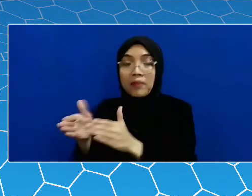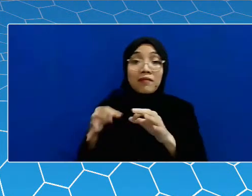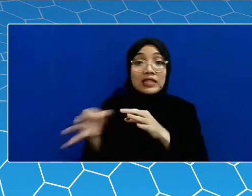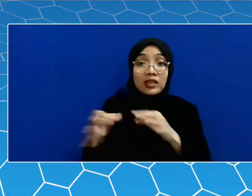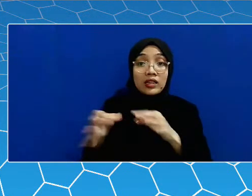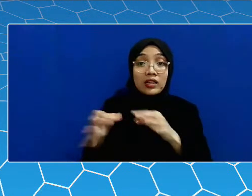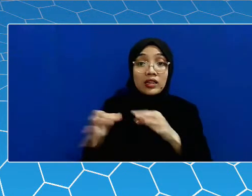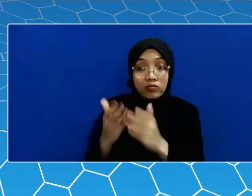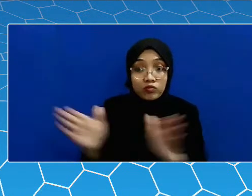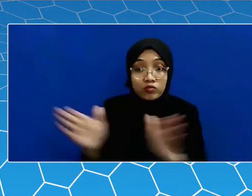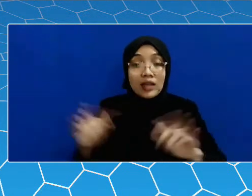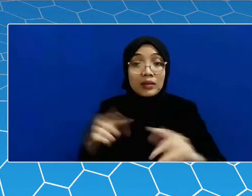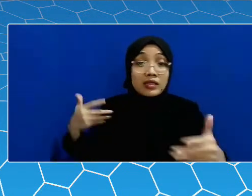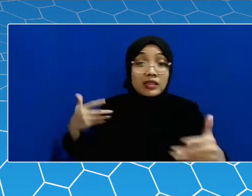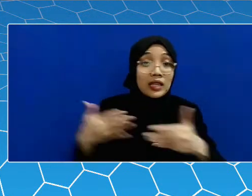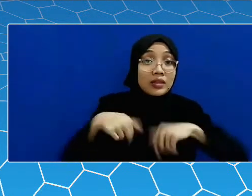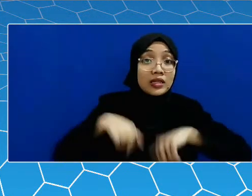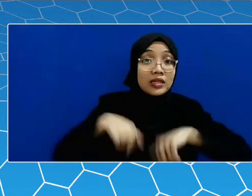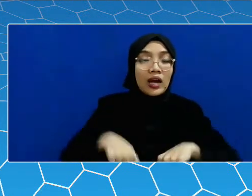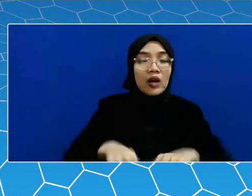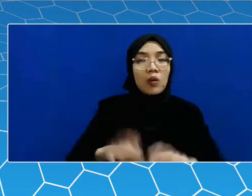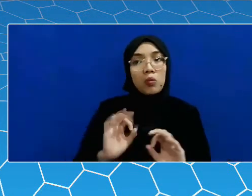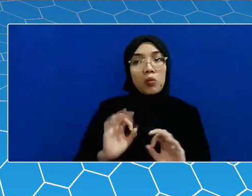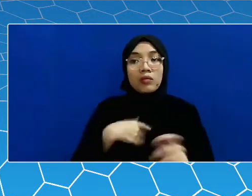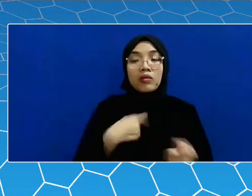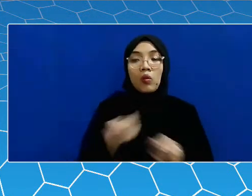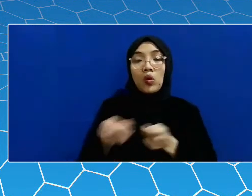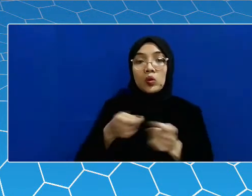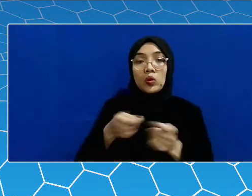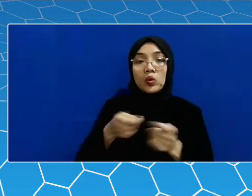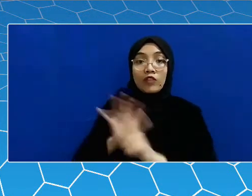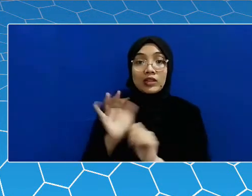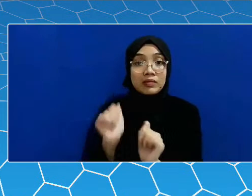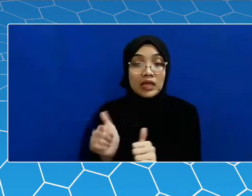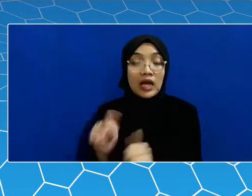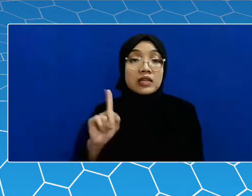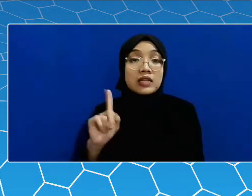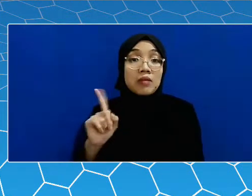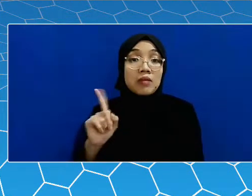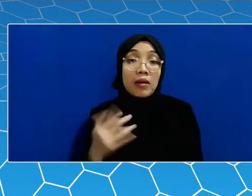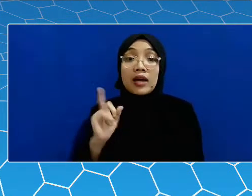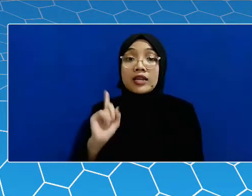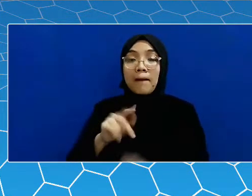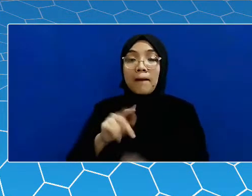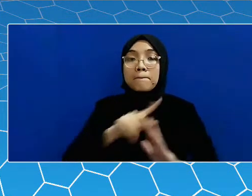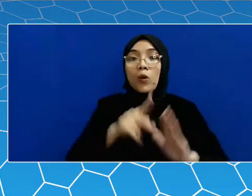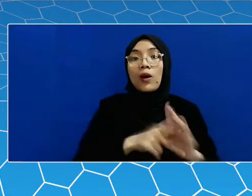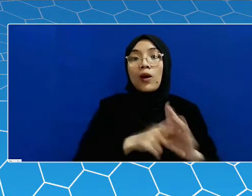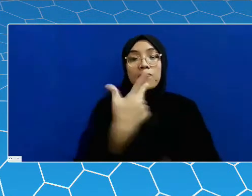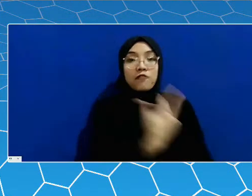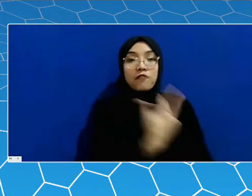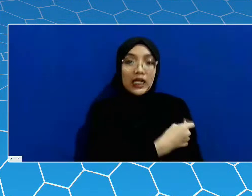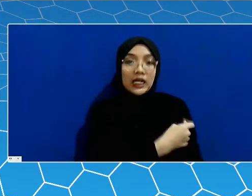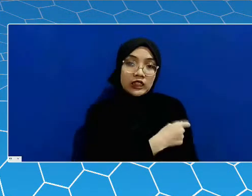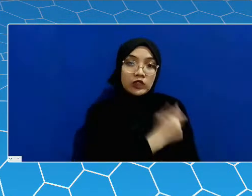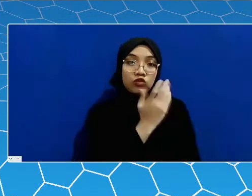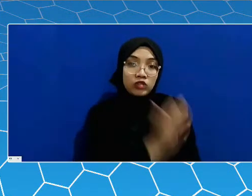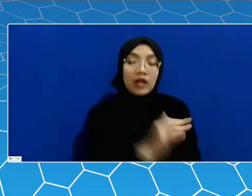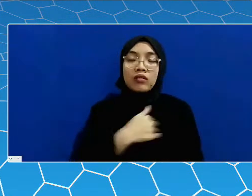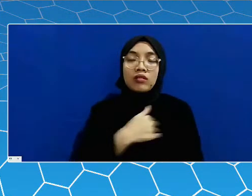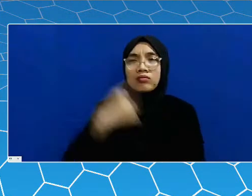I think we had a good control of the COVID because of the vaccination programs. I think nearly 95%